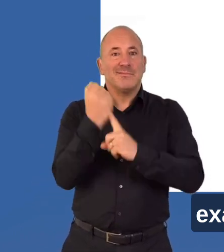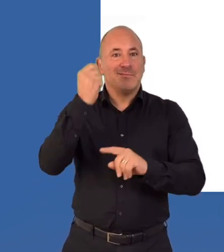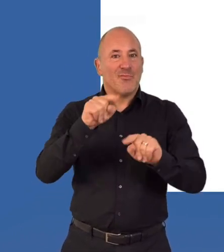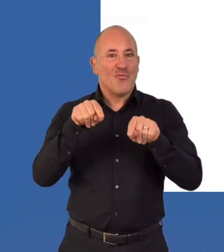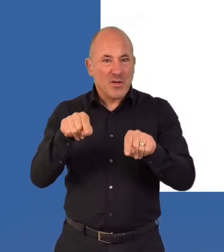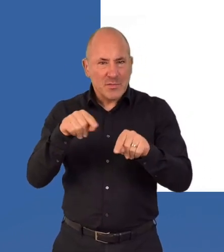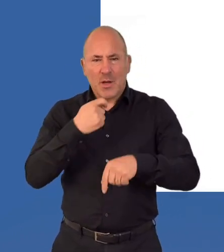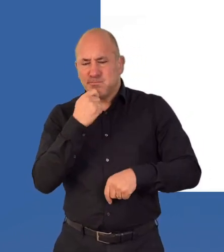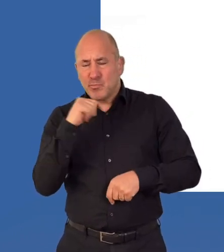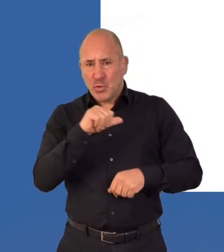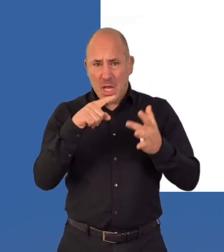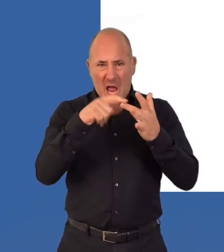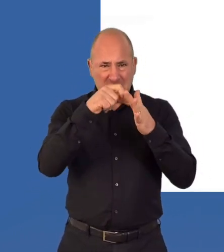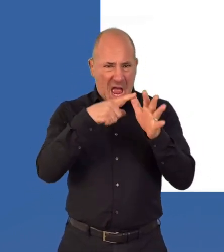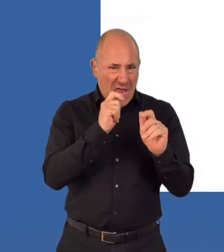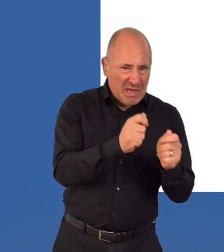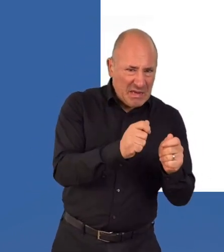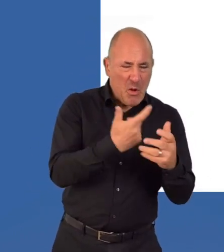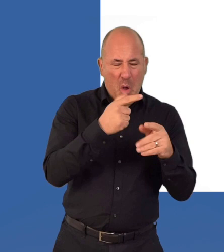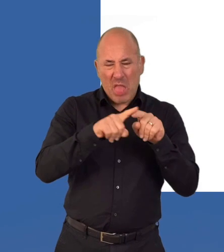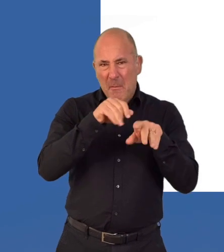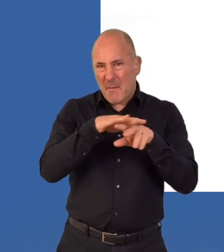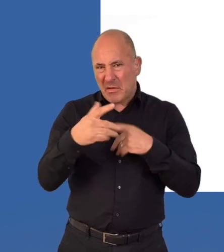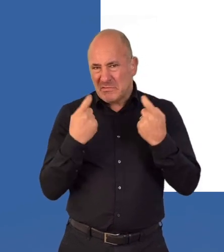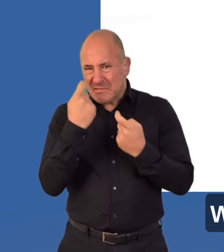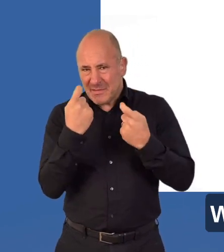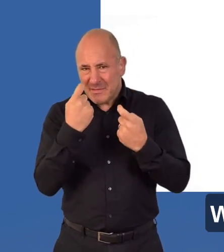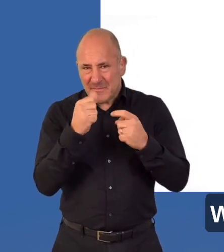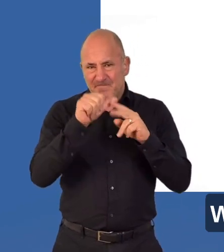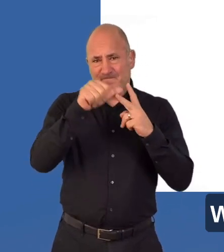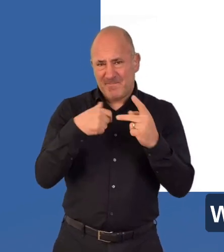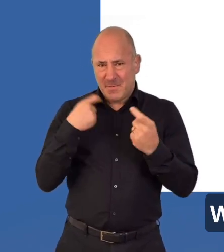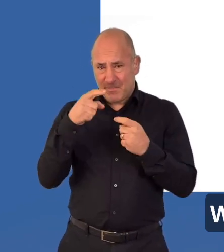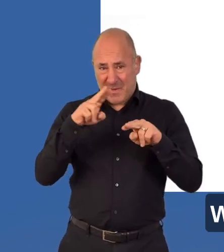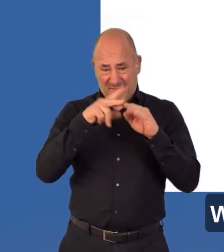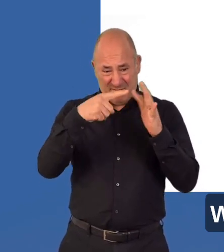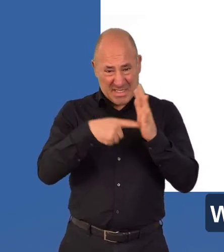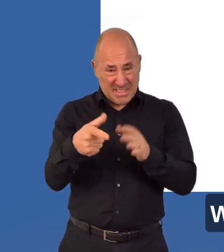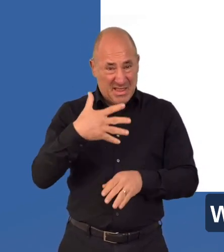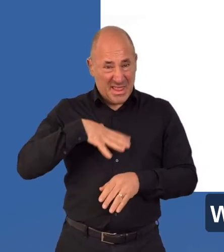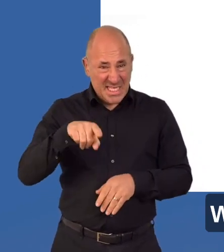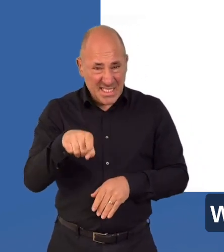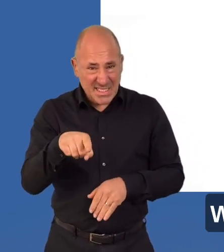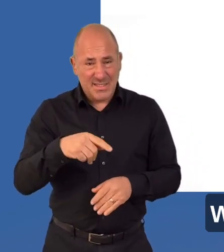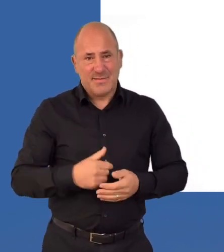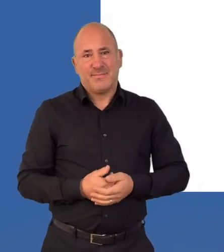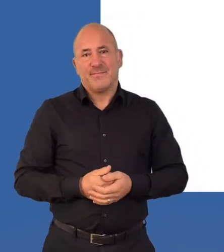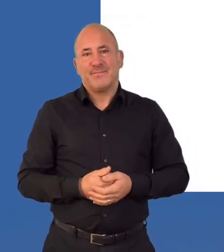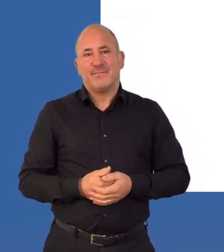then go on to consider IDA status and other bloods. We then also need to consider if FIT is